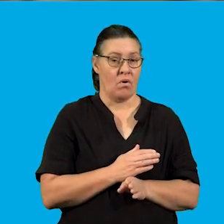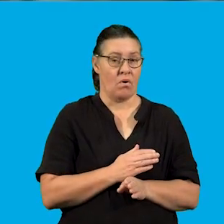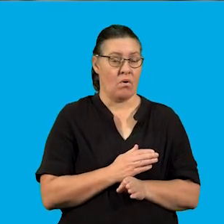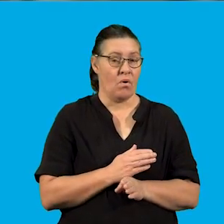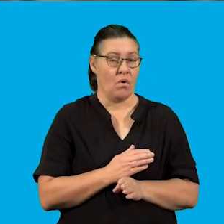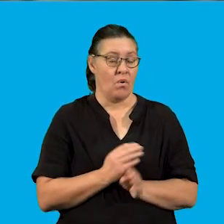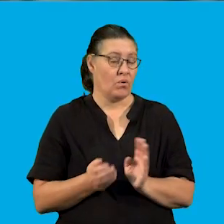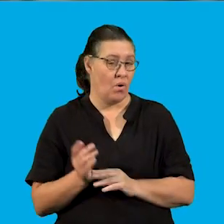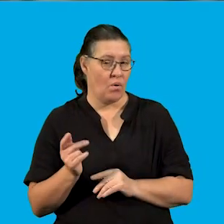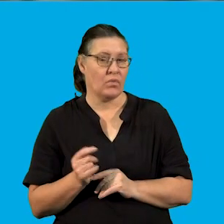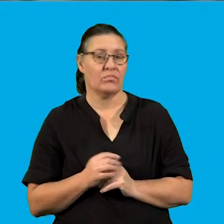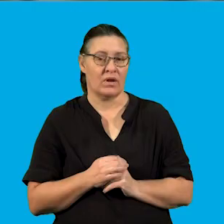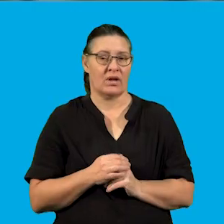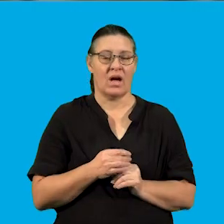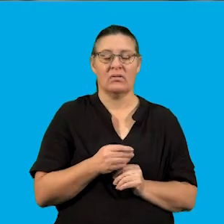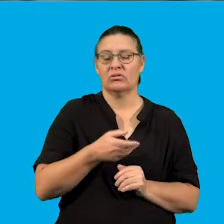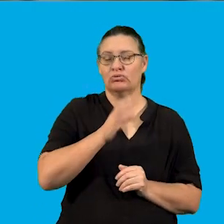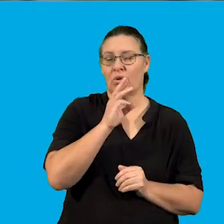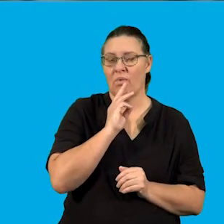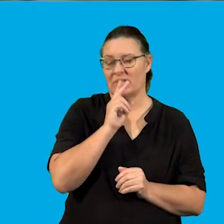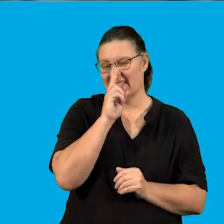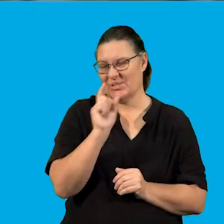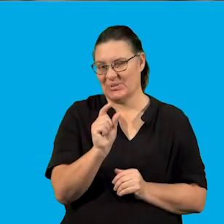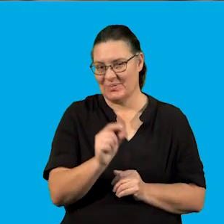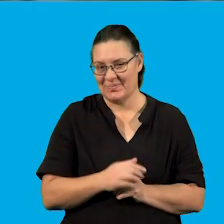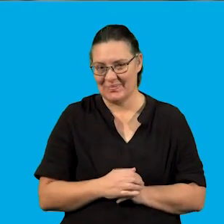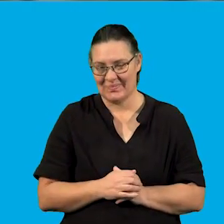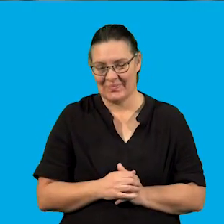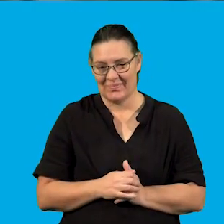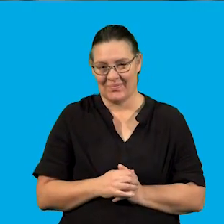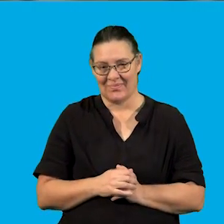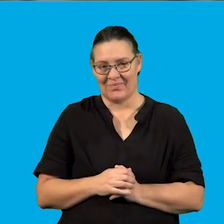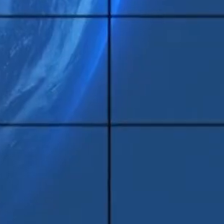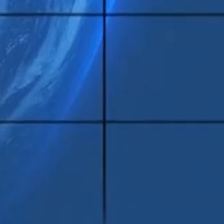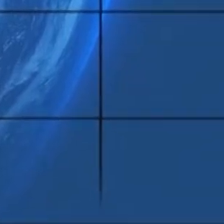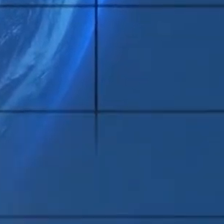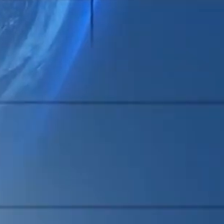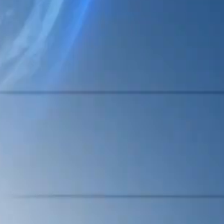we move on, let us just quickly go drink the H2O, and I'll see you just after this.